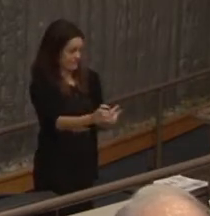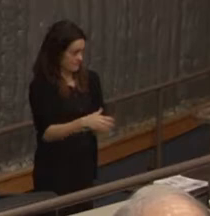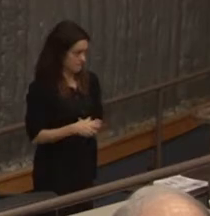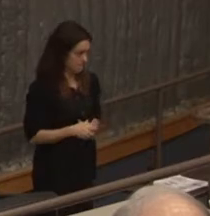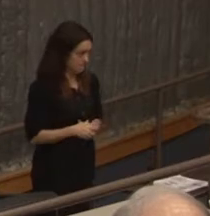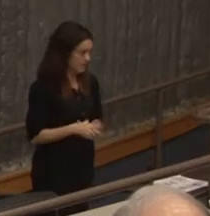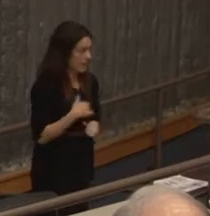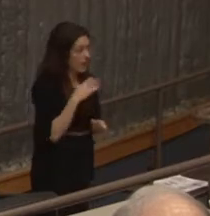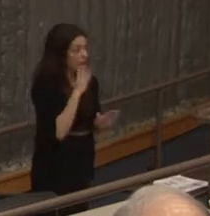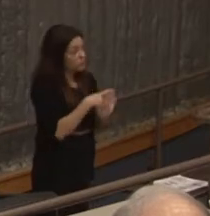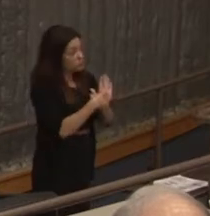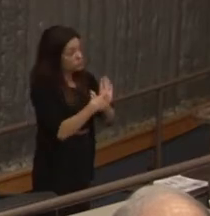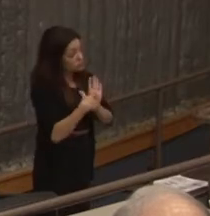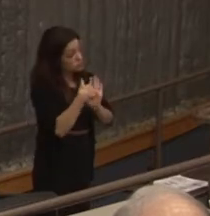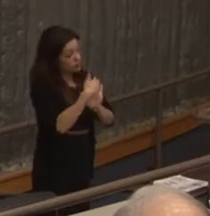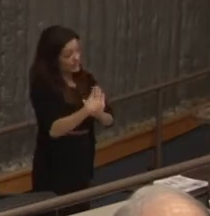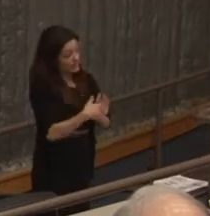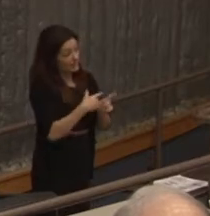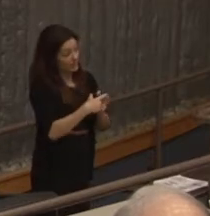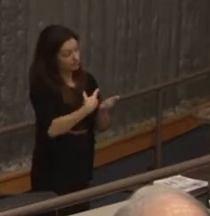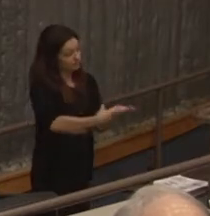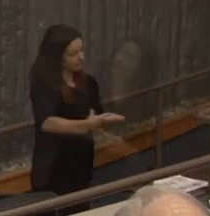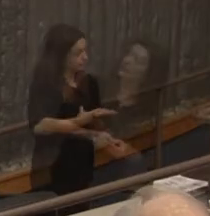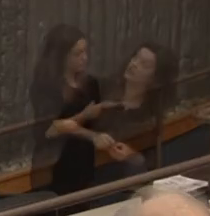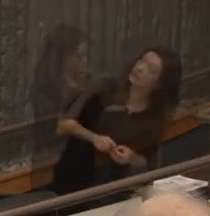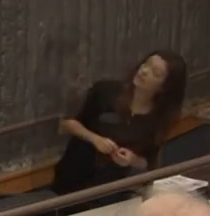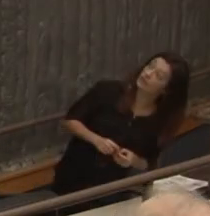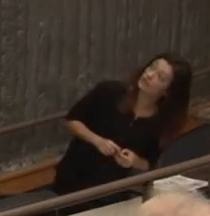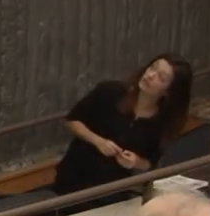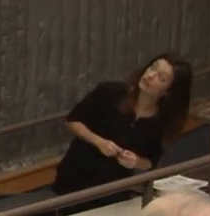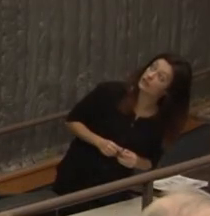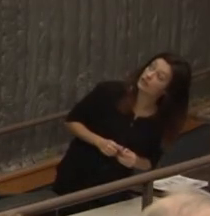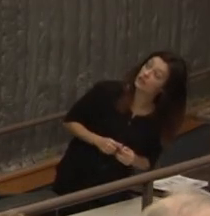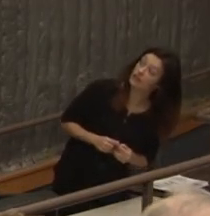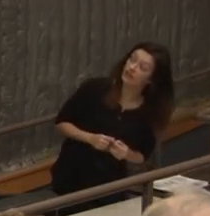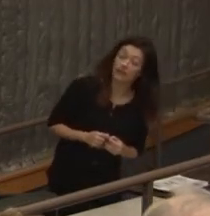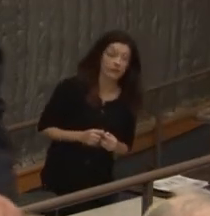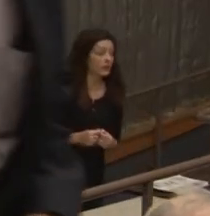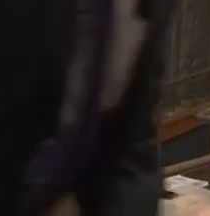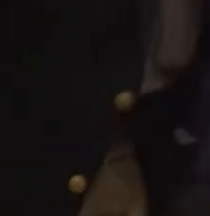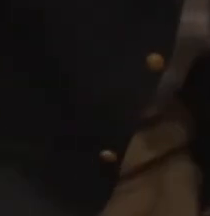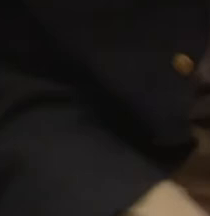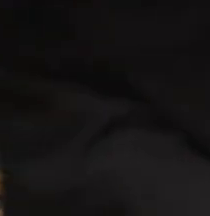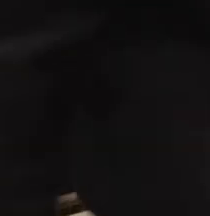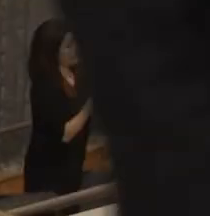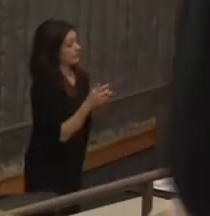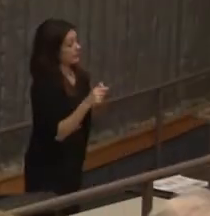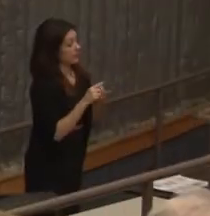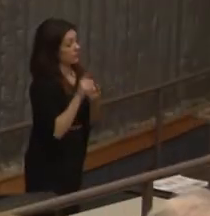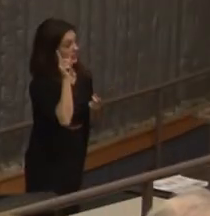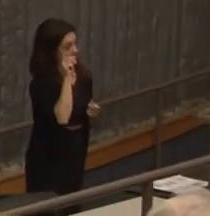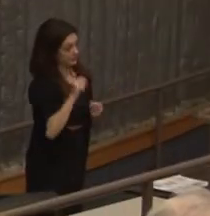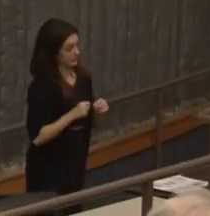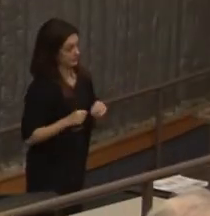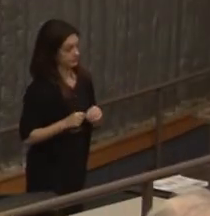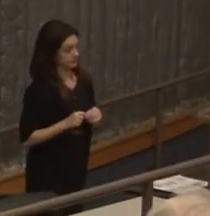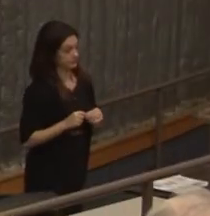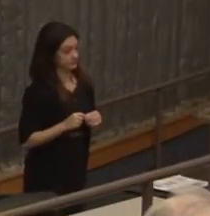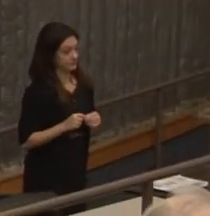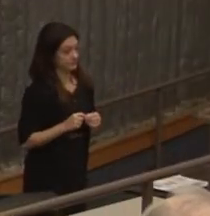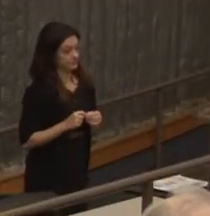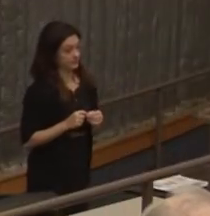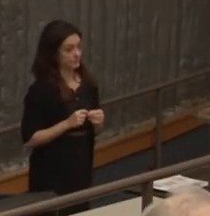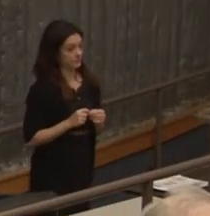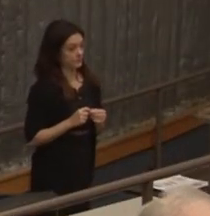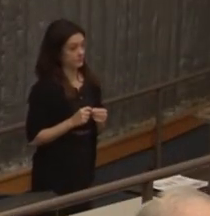dialogue afterwards. These are just 8 paintings. A couple of things to say about a Bak painting. You cannot